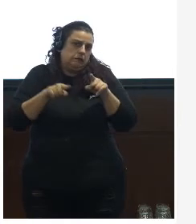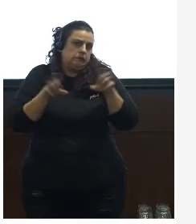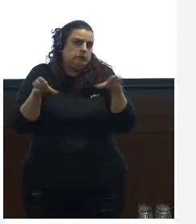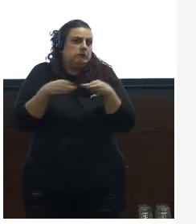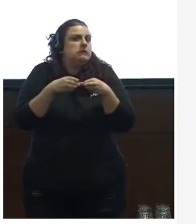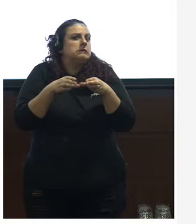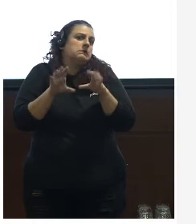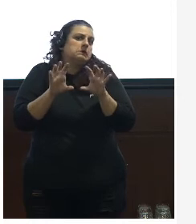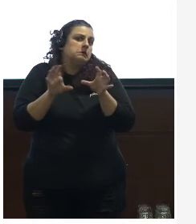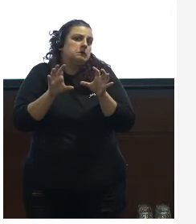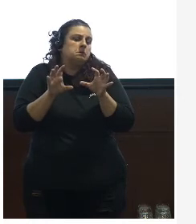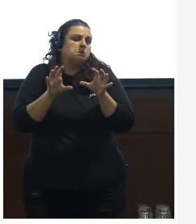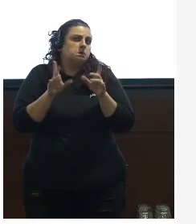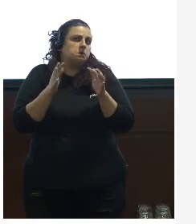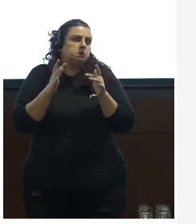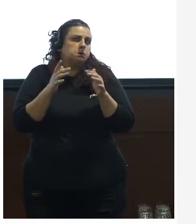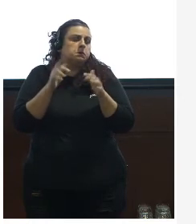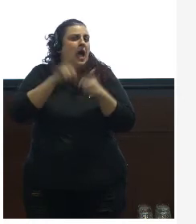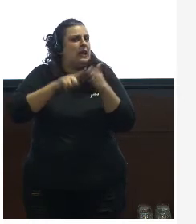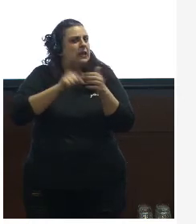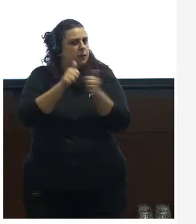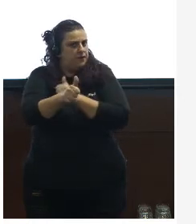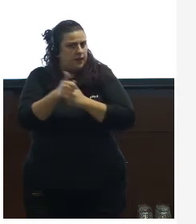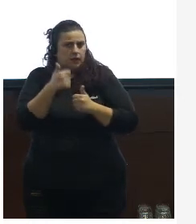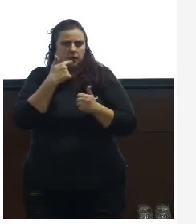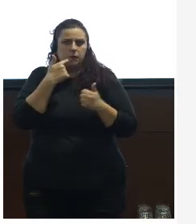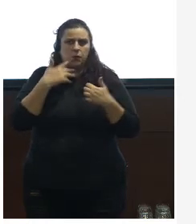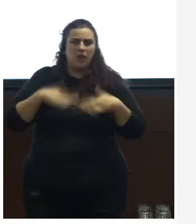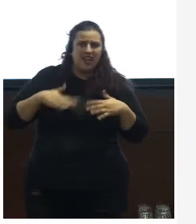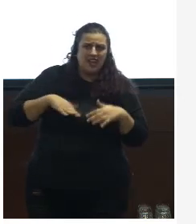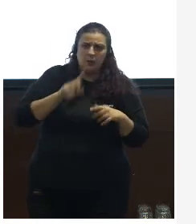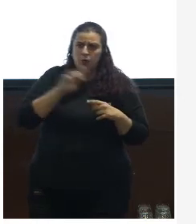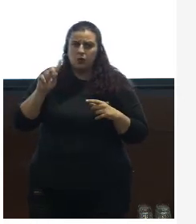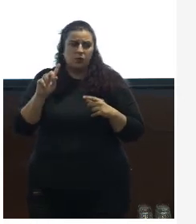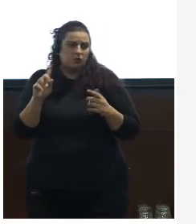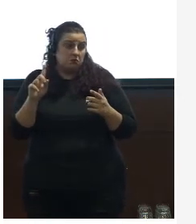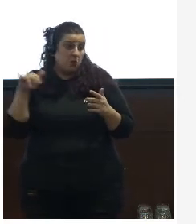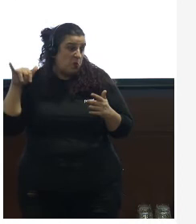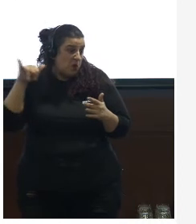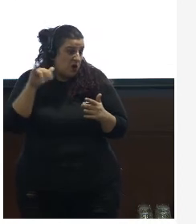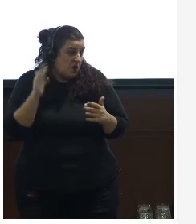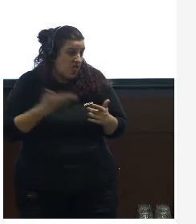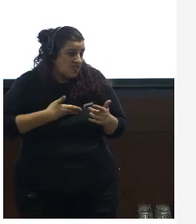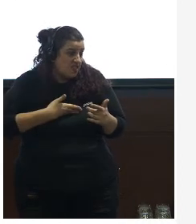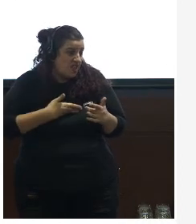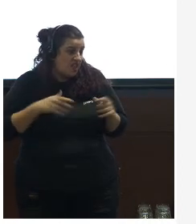don't like to take it with them. It gets damaged during the flight. Anyway, they prefer to rent it here.